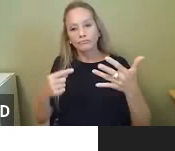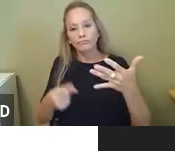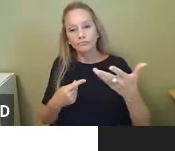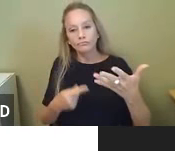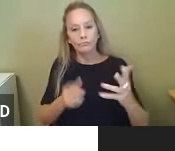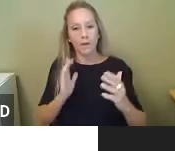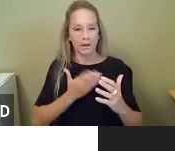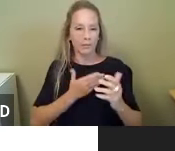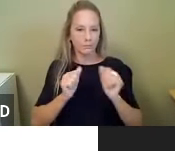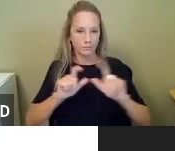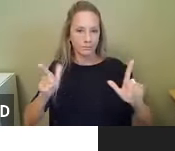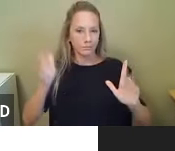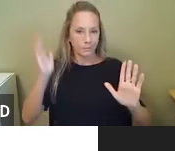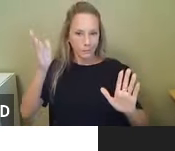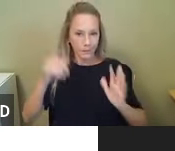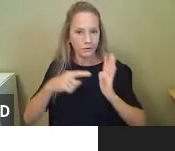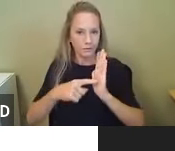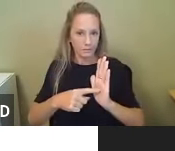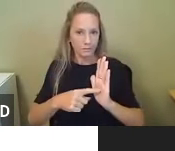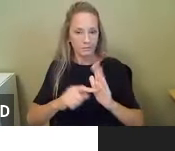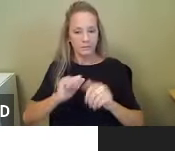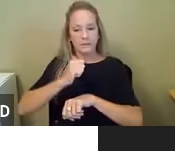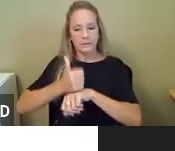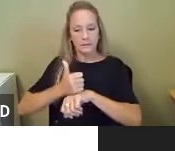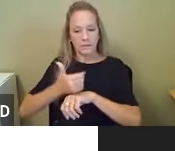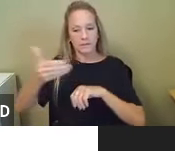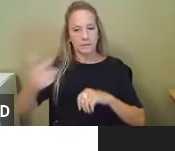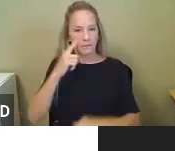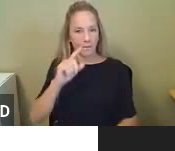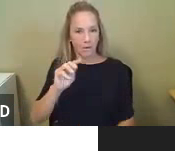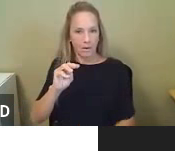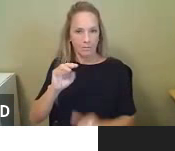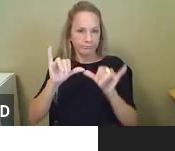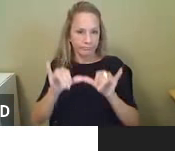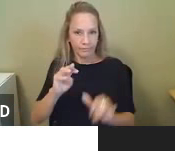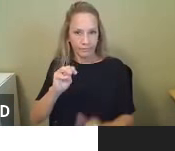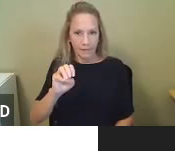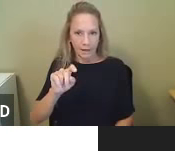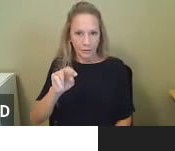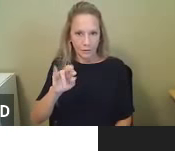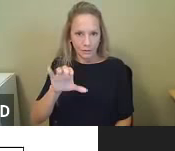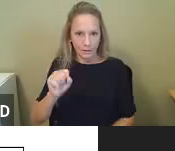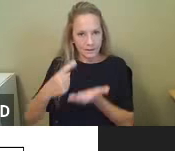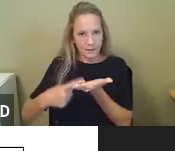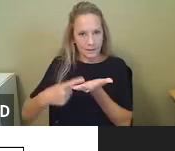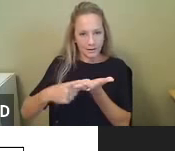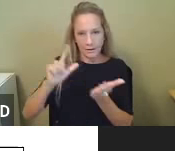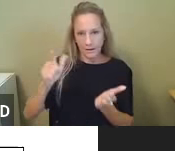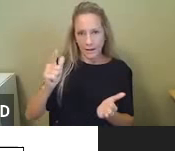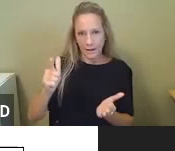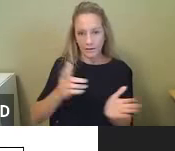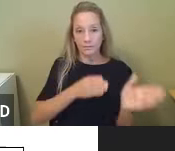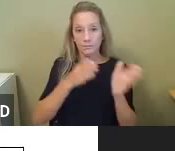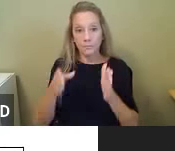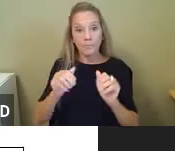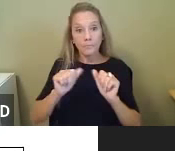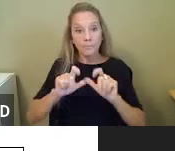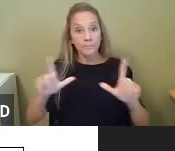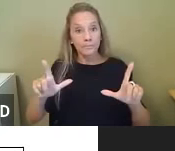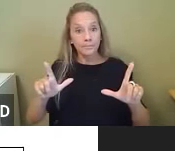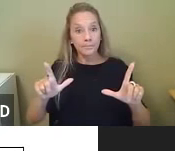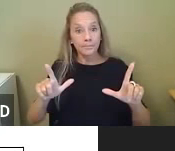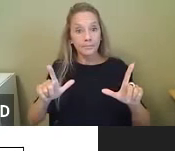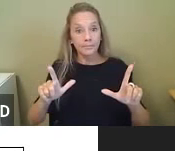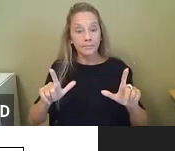presentation that will also set the stage for a metrics discussion a little bit later. Next slide, please. So